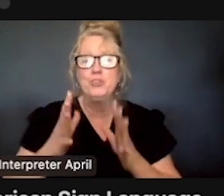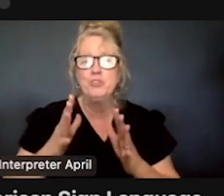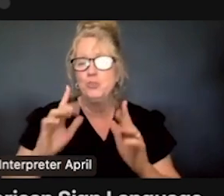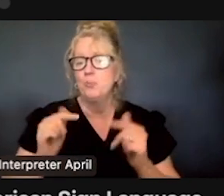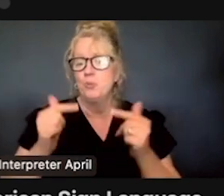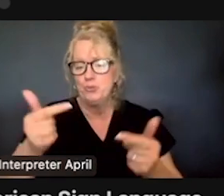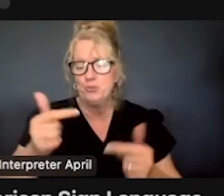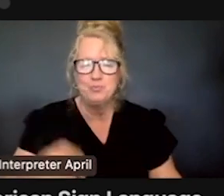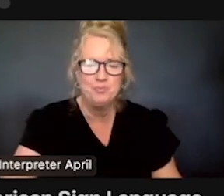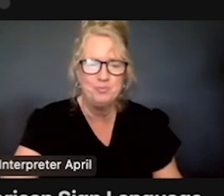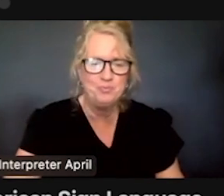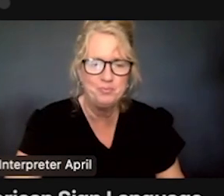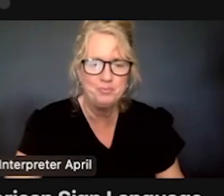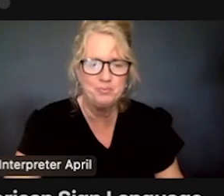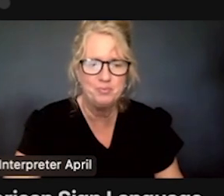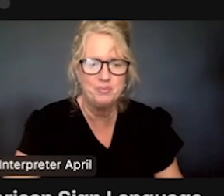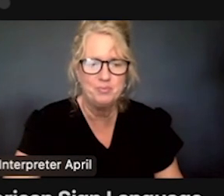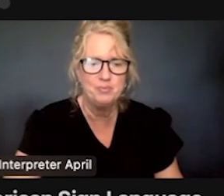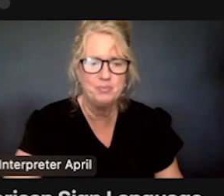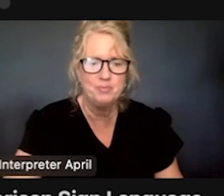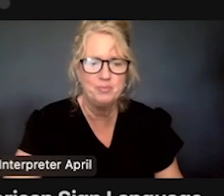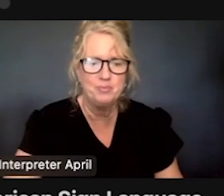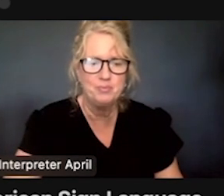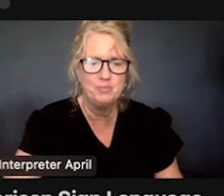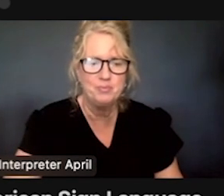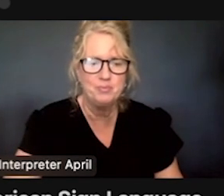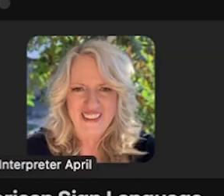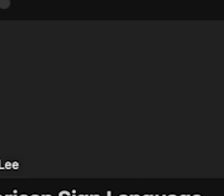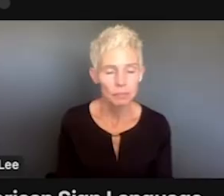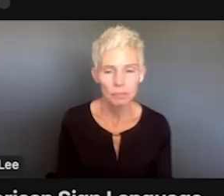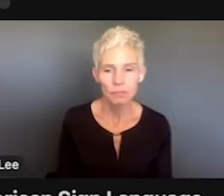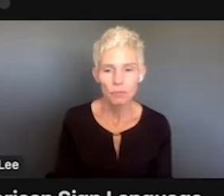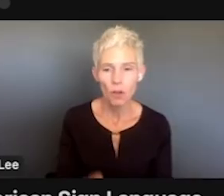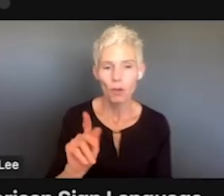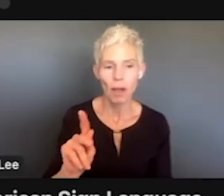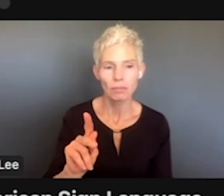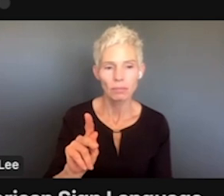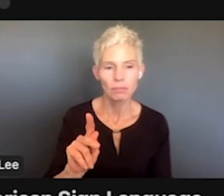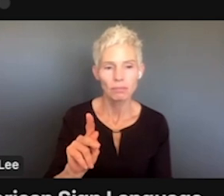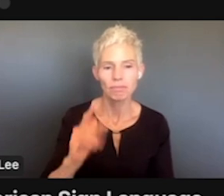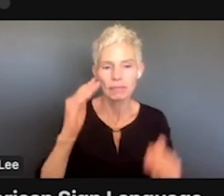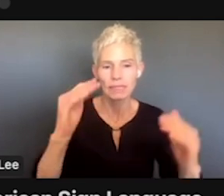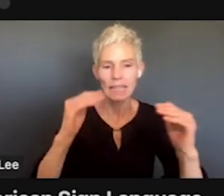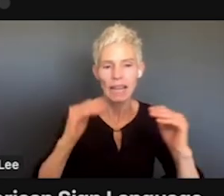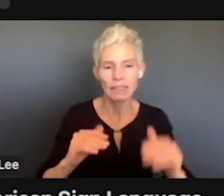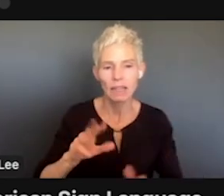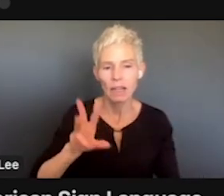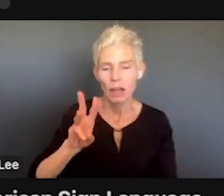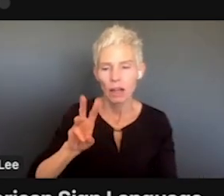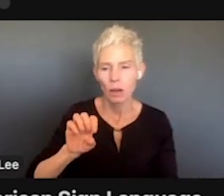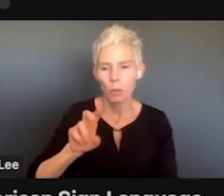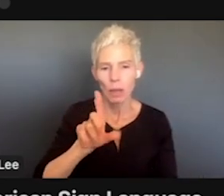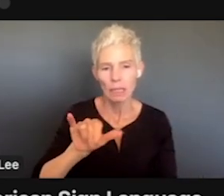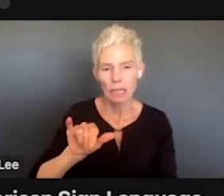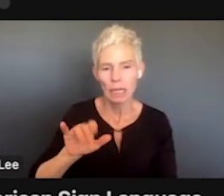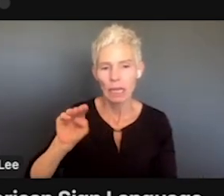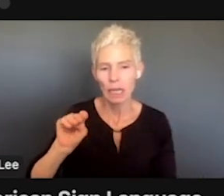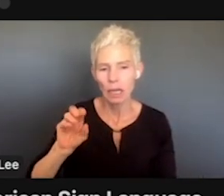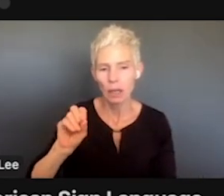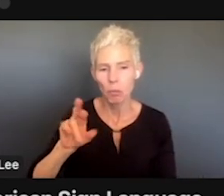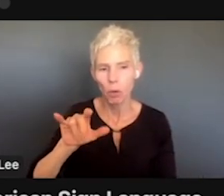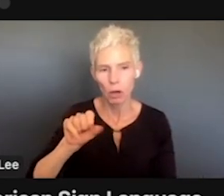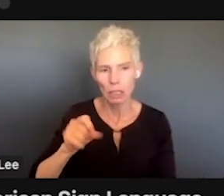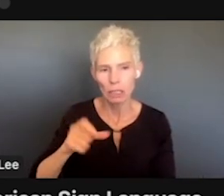thank you. All right. So let's move to Wendy Morris from NASMHPD to give the